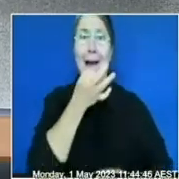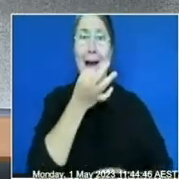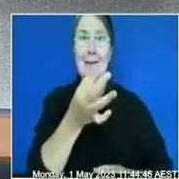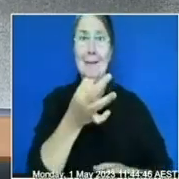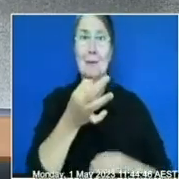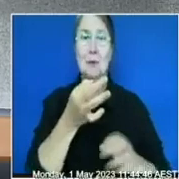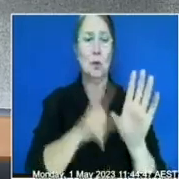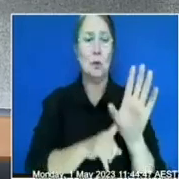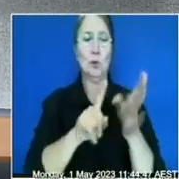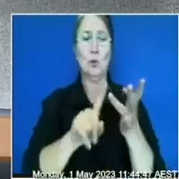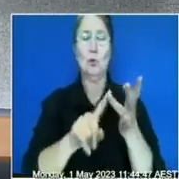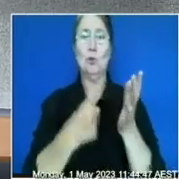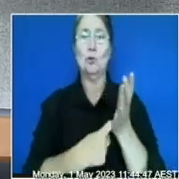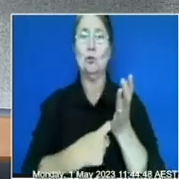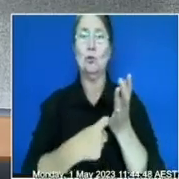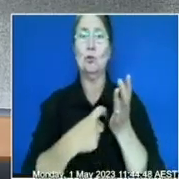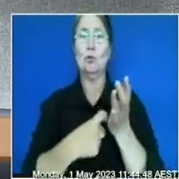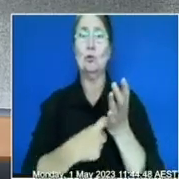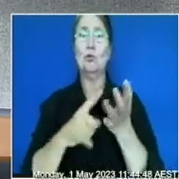intoxication.